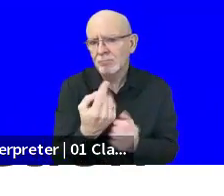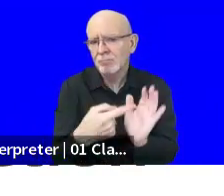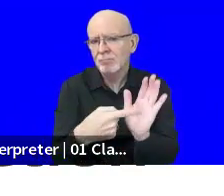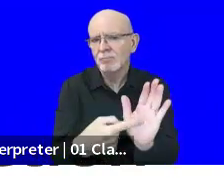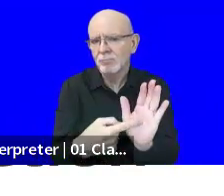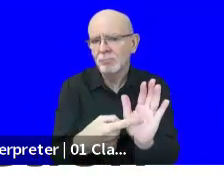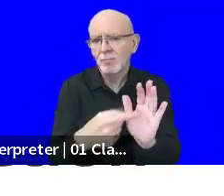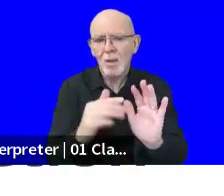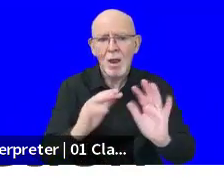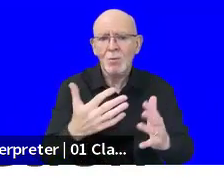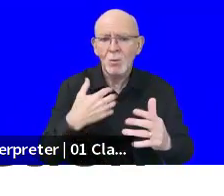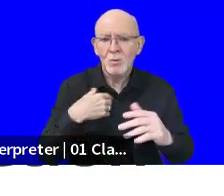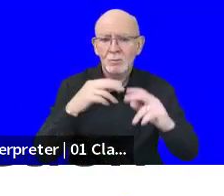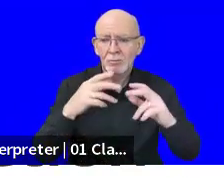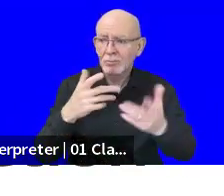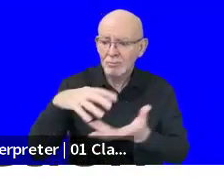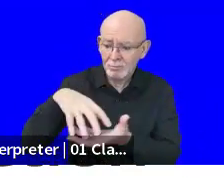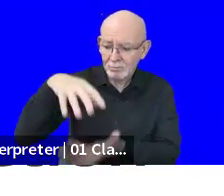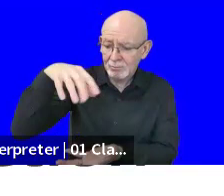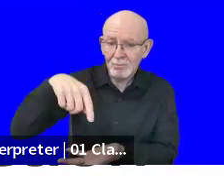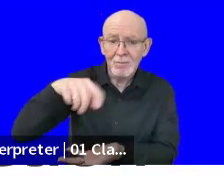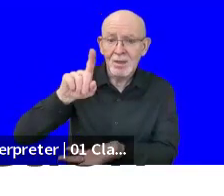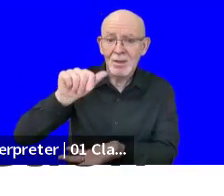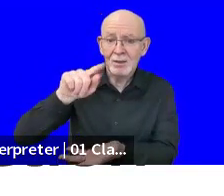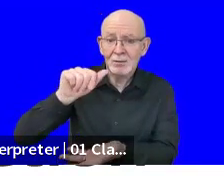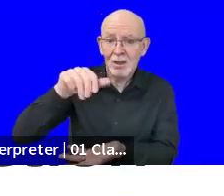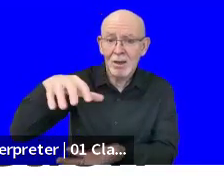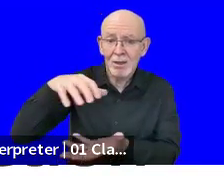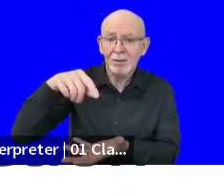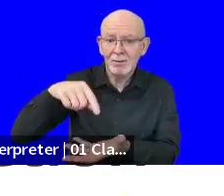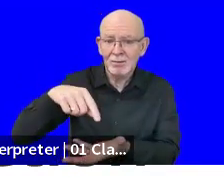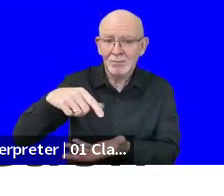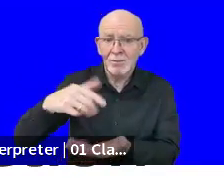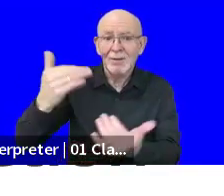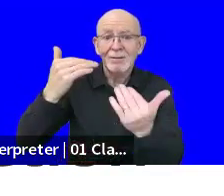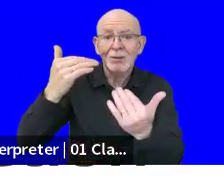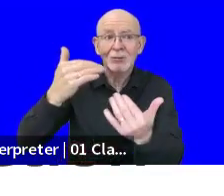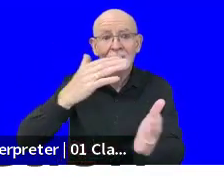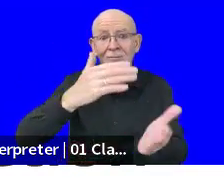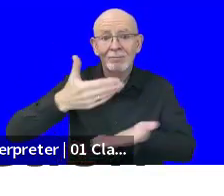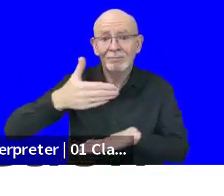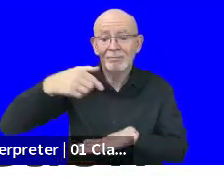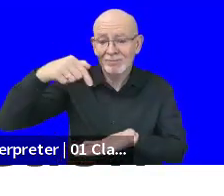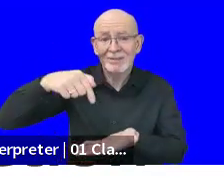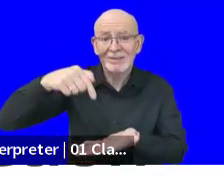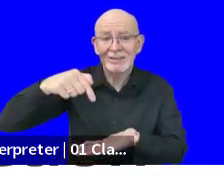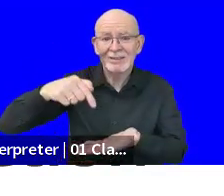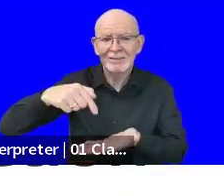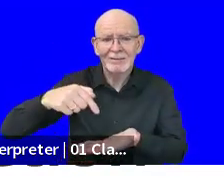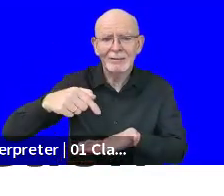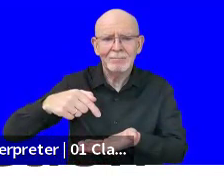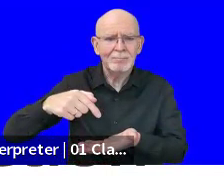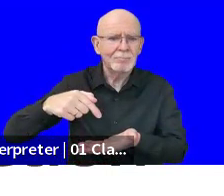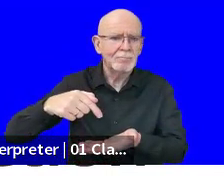by disability-related cost studies to develop more optimized and more responsive support package